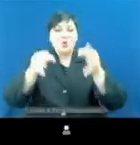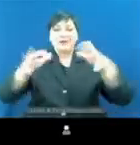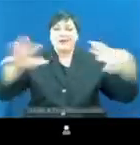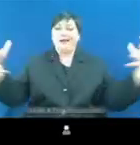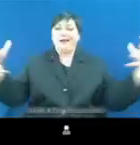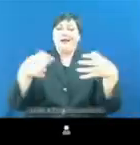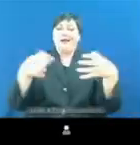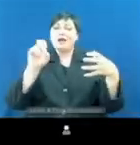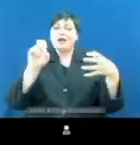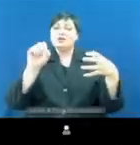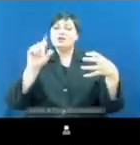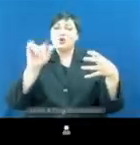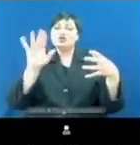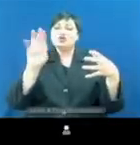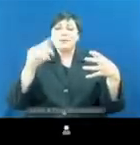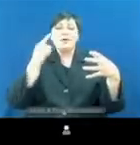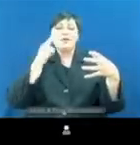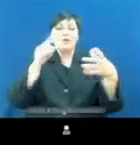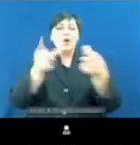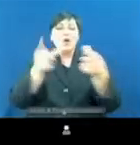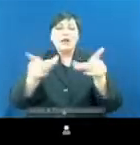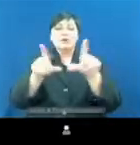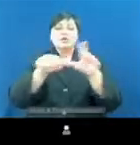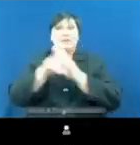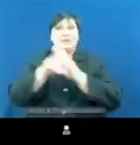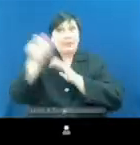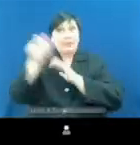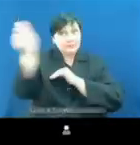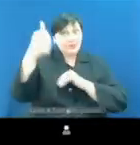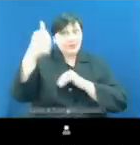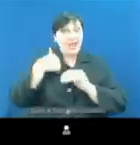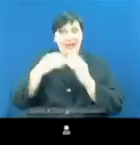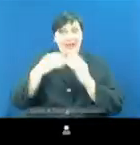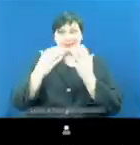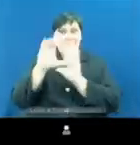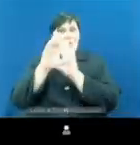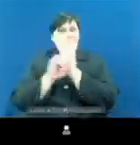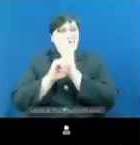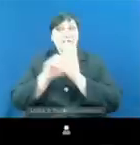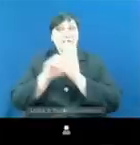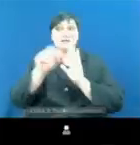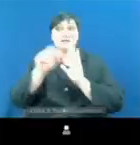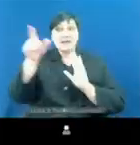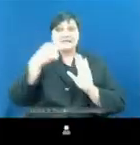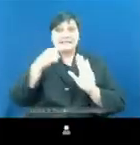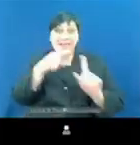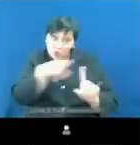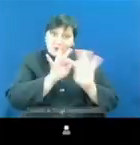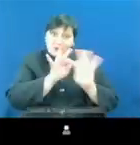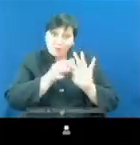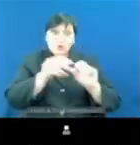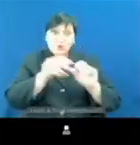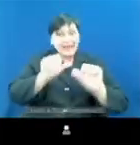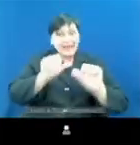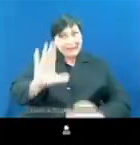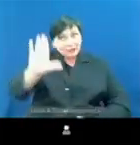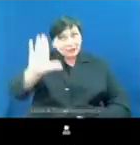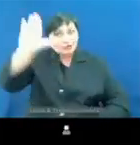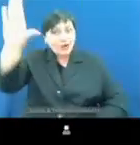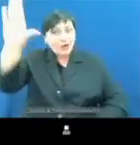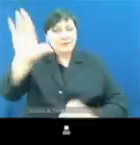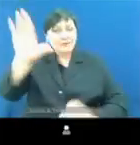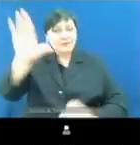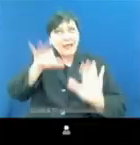that specifically says you are able to interrupt and interject. So know that it's not just you. I